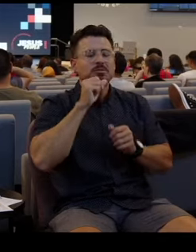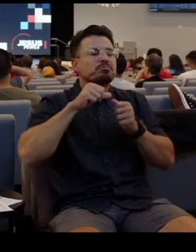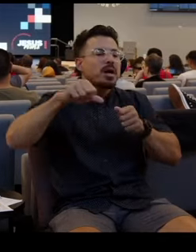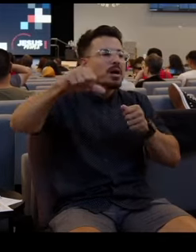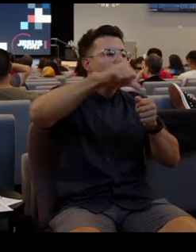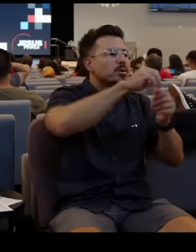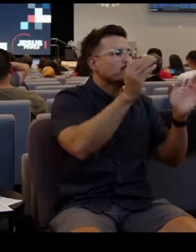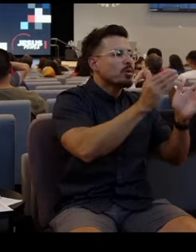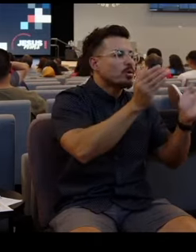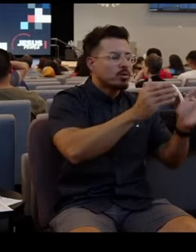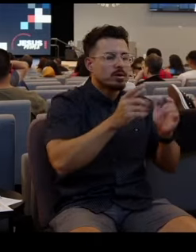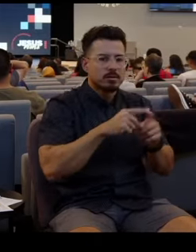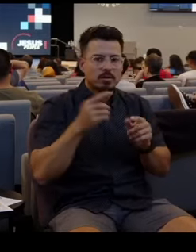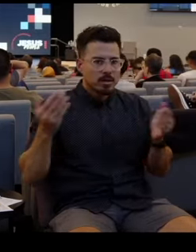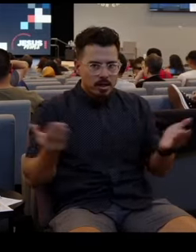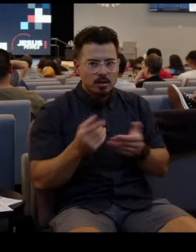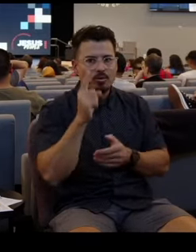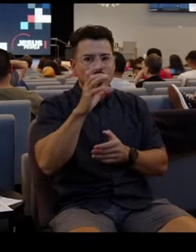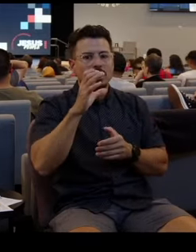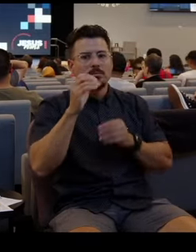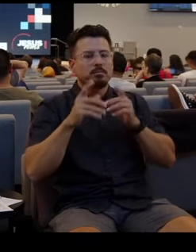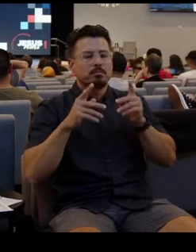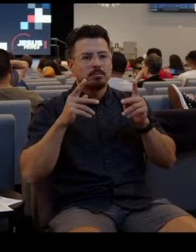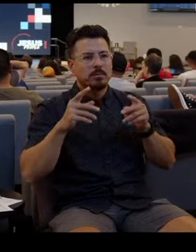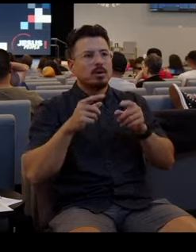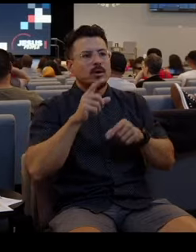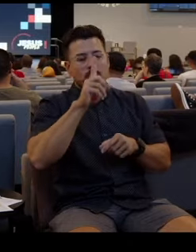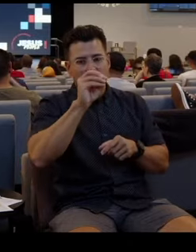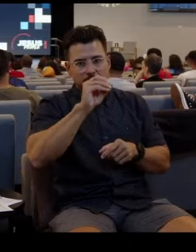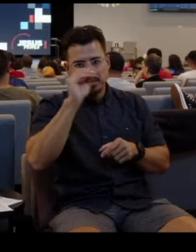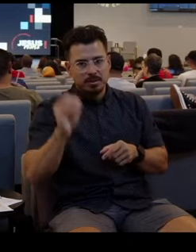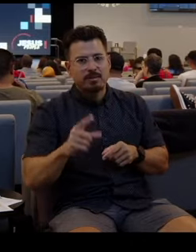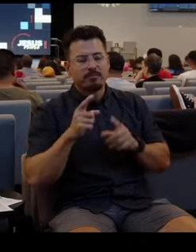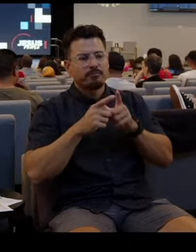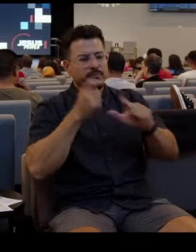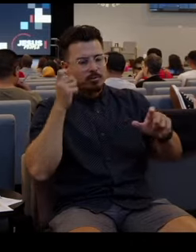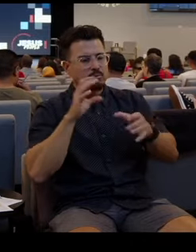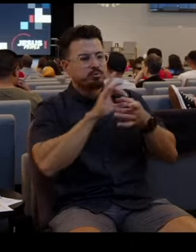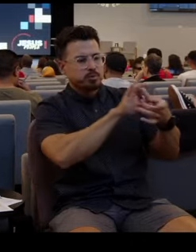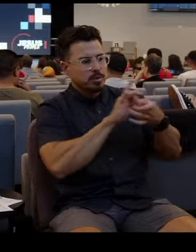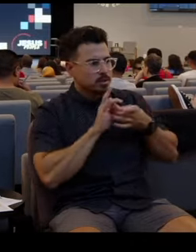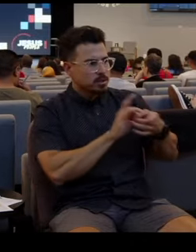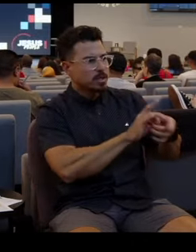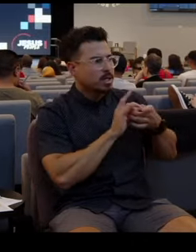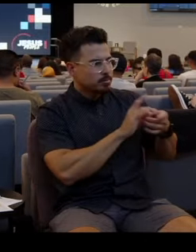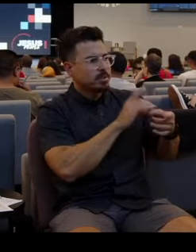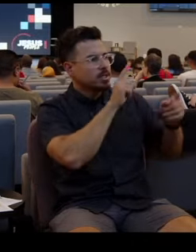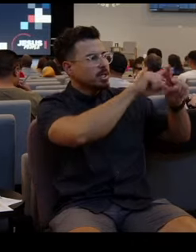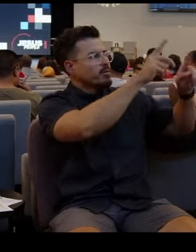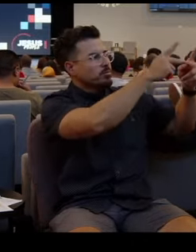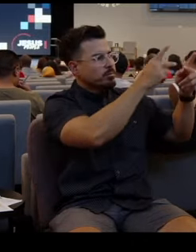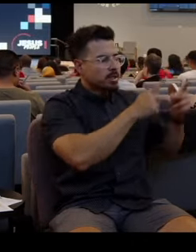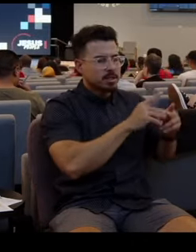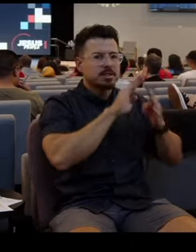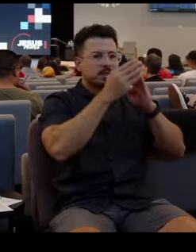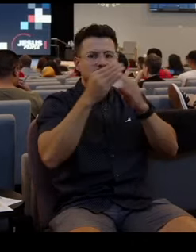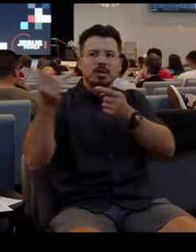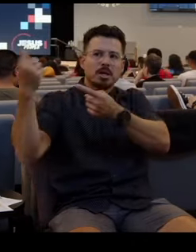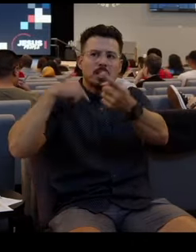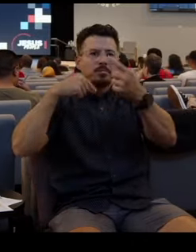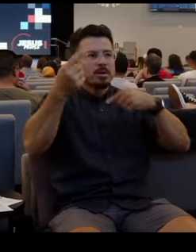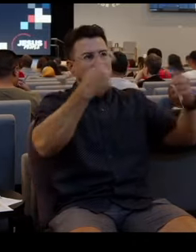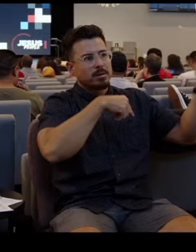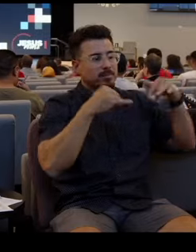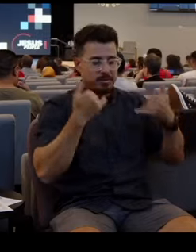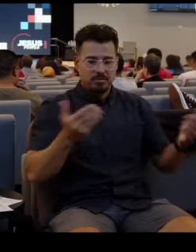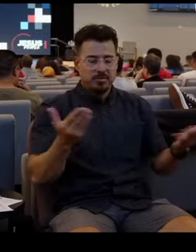We are here 100% out of relationship. And it seems to have worked all right. It's been 50 years. We're still hanging around,